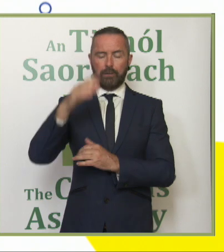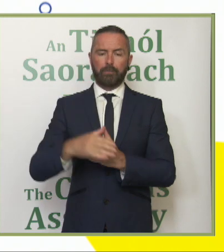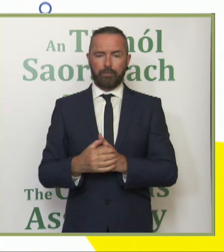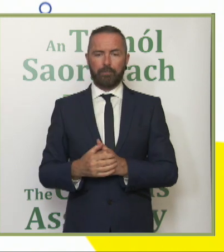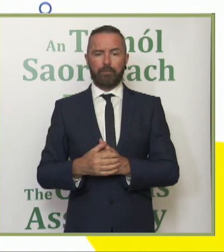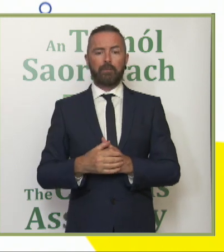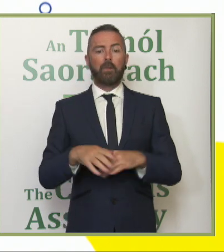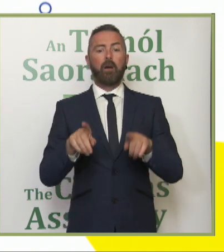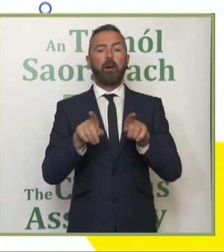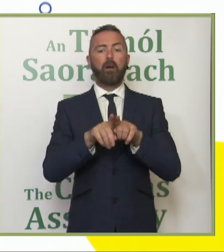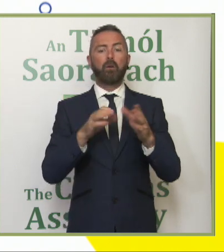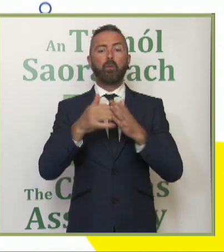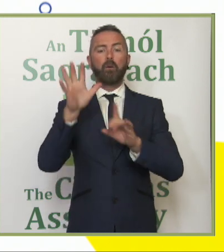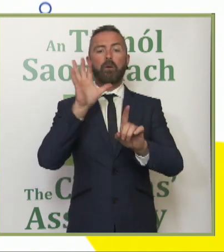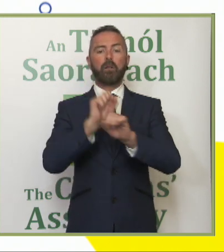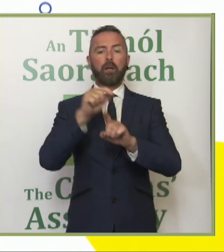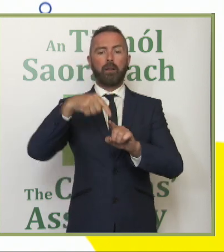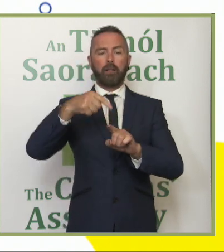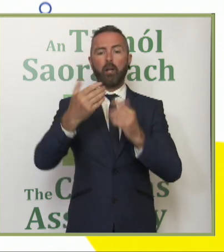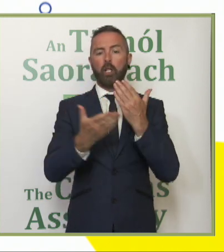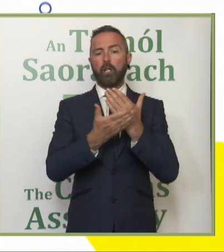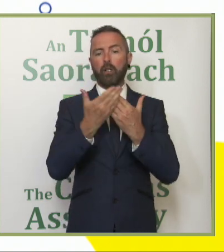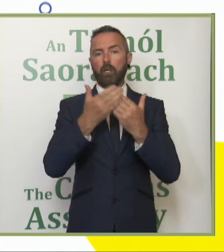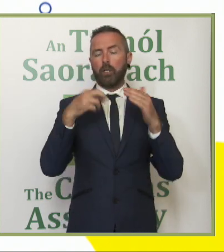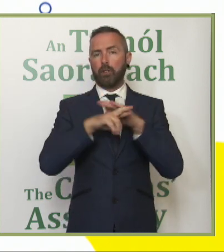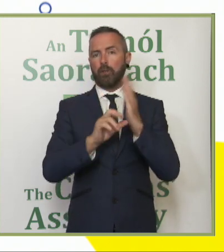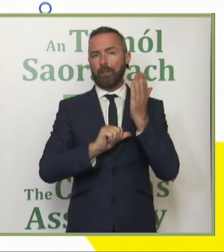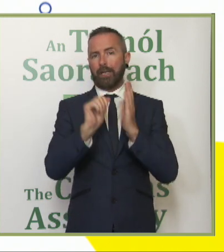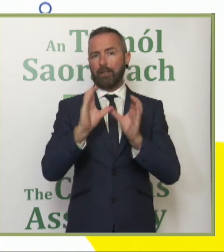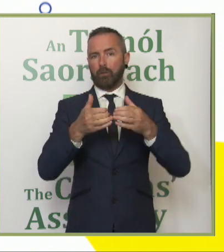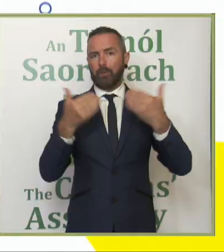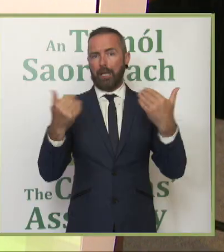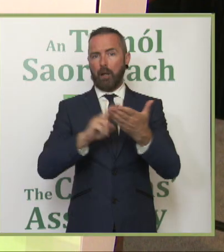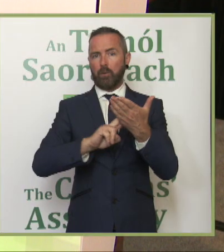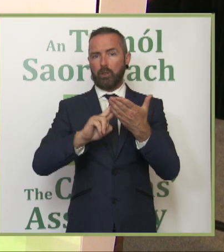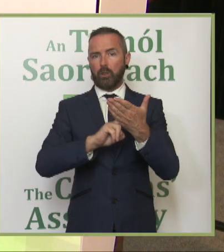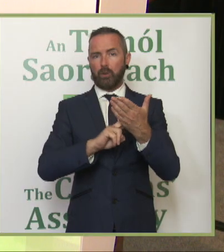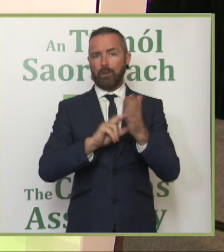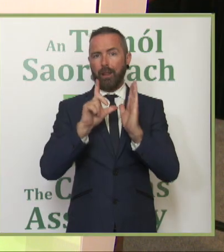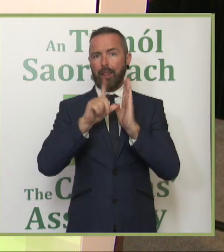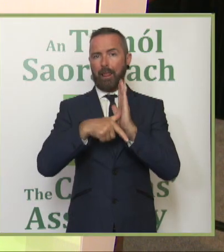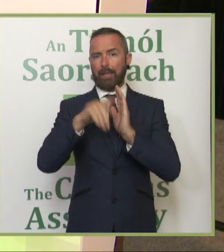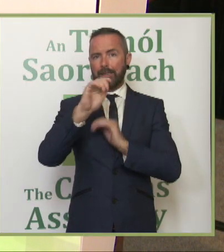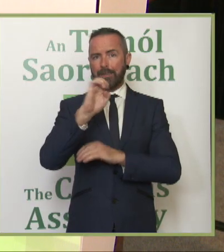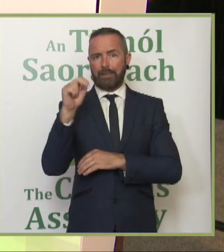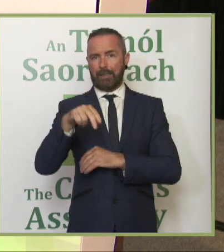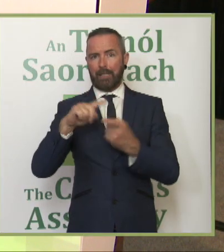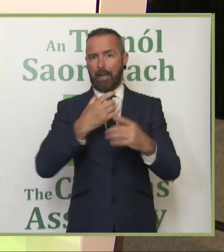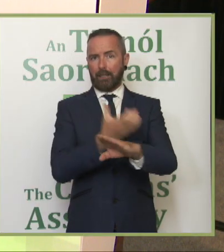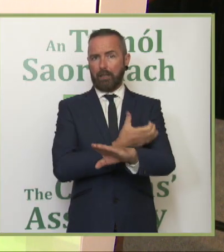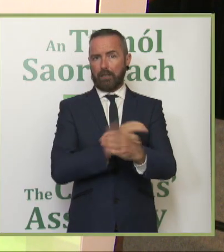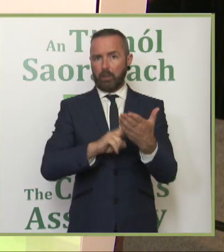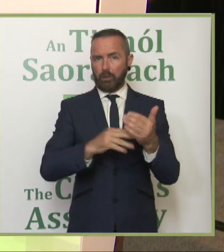what we see here as well is that among the younger age group, they are starting to use drugs in their late teens, continue to use them into their